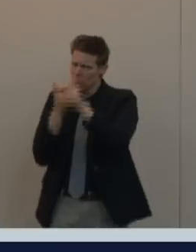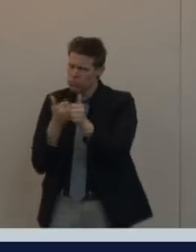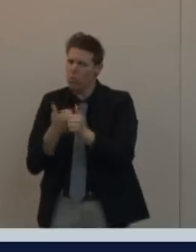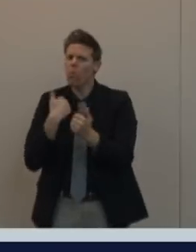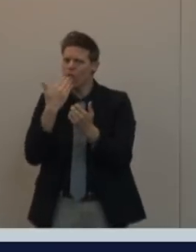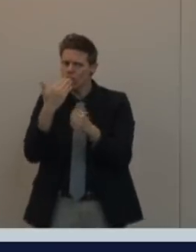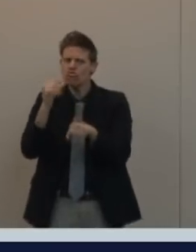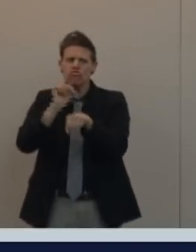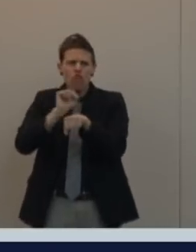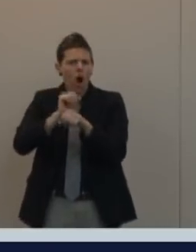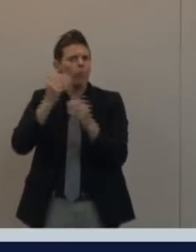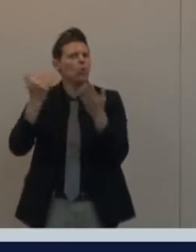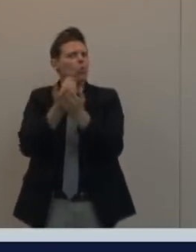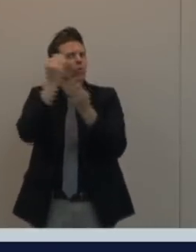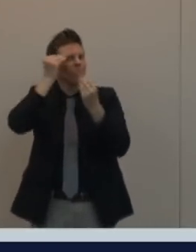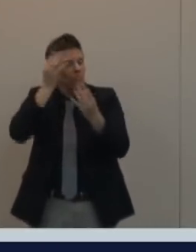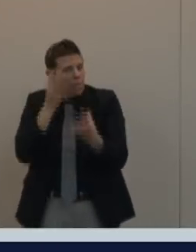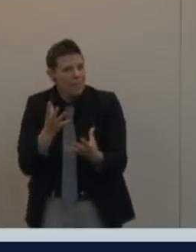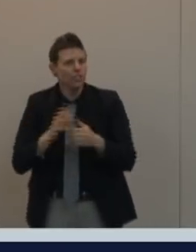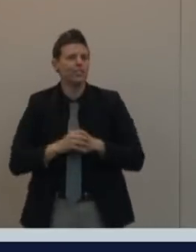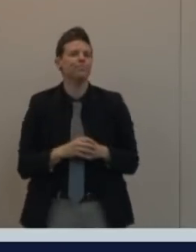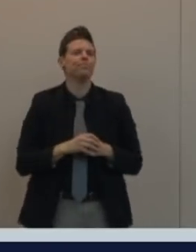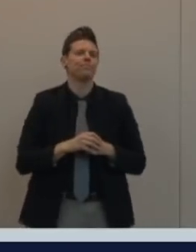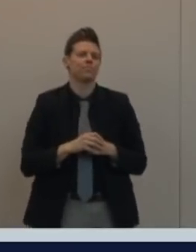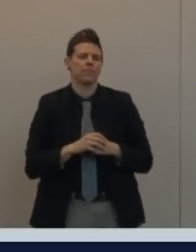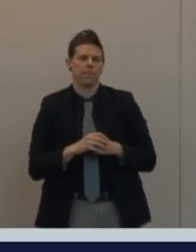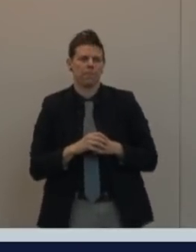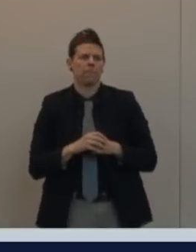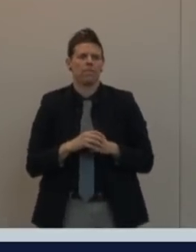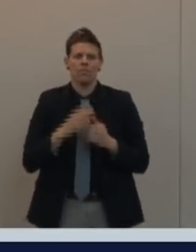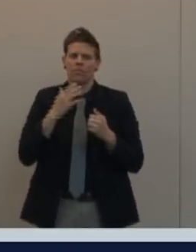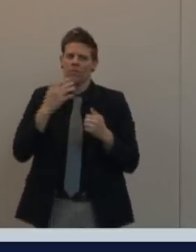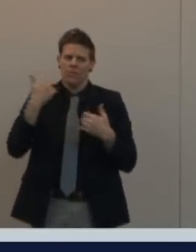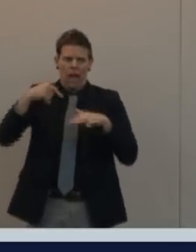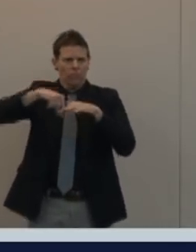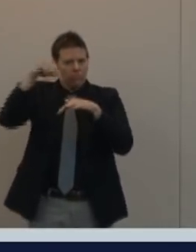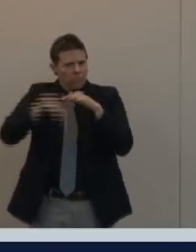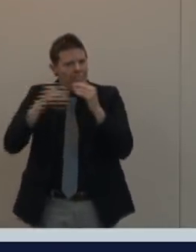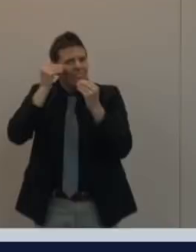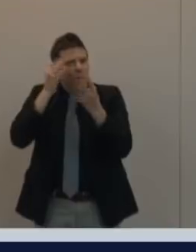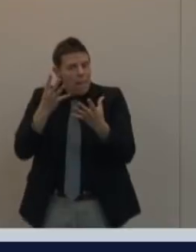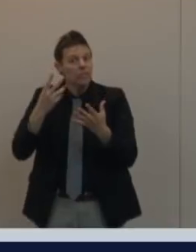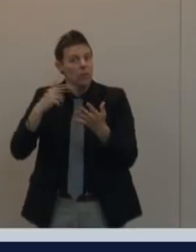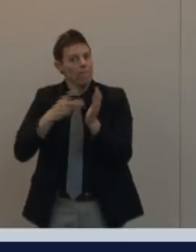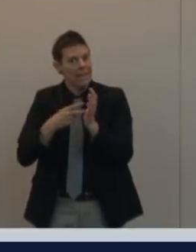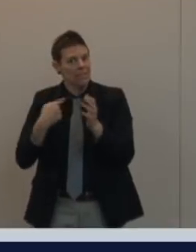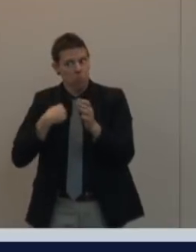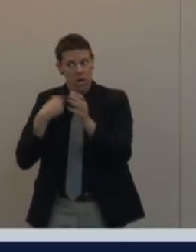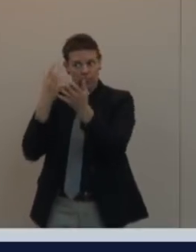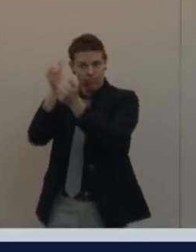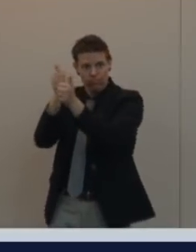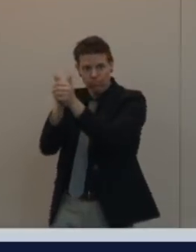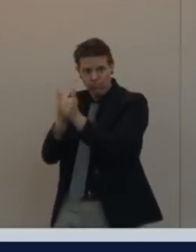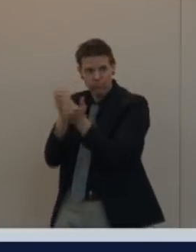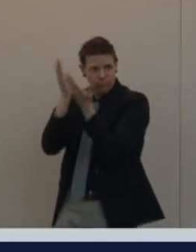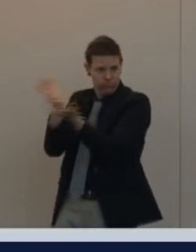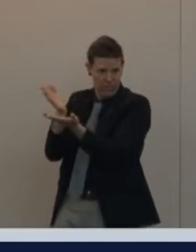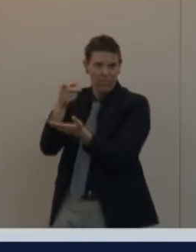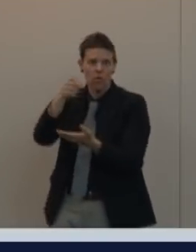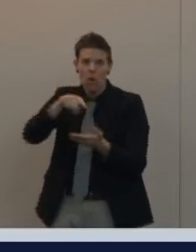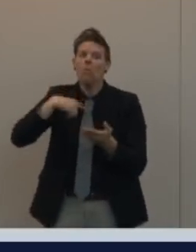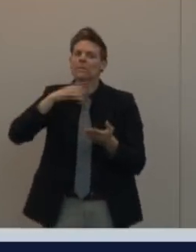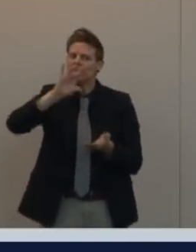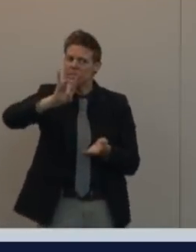that up-to-date, meaningful information about what's going on is available. And I want you to know that we've waived the waiting